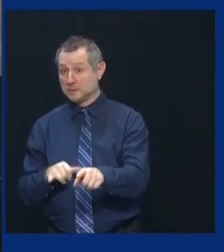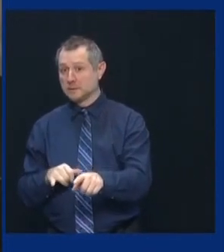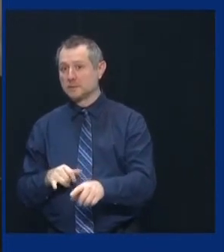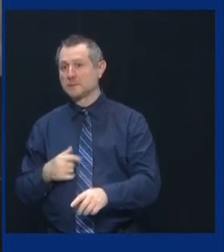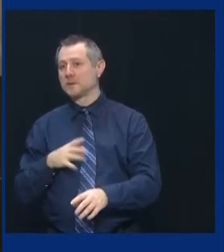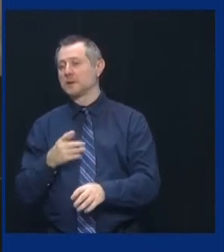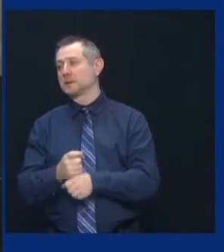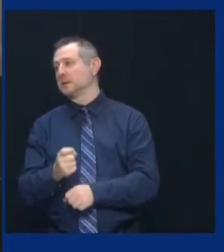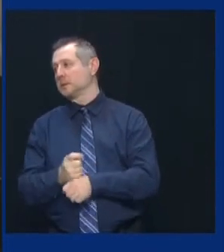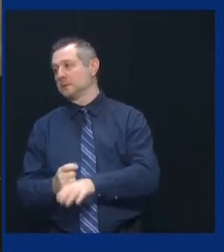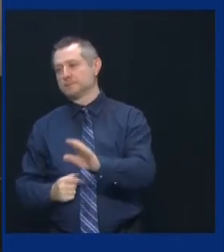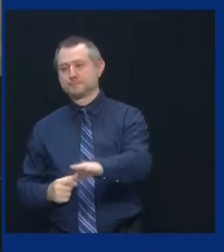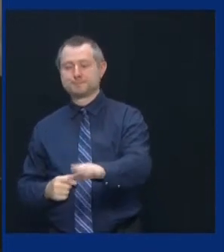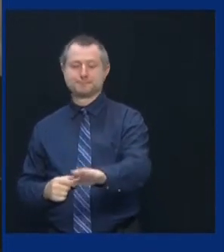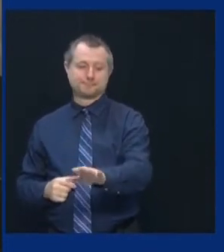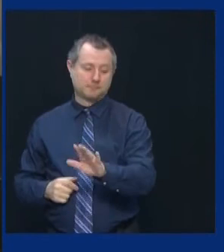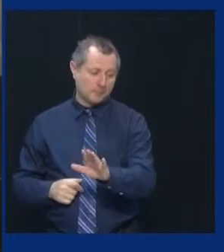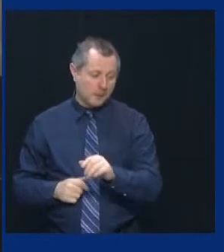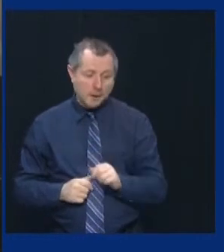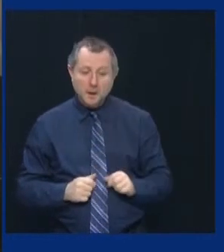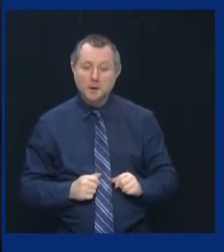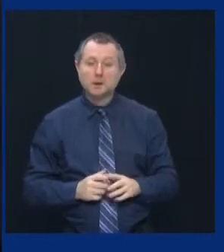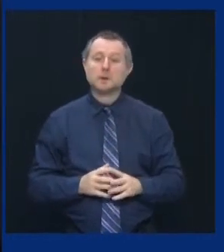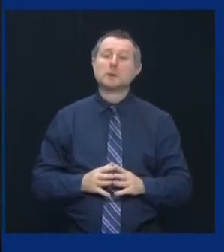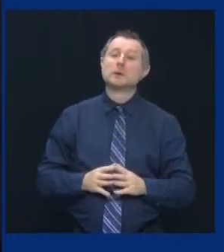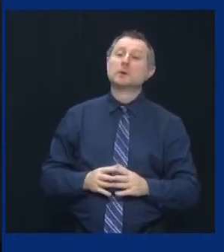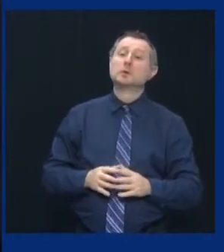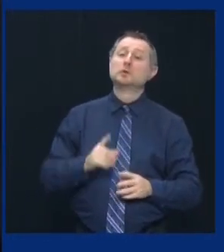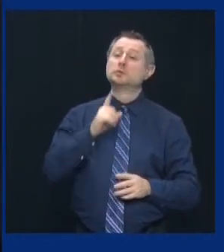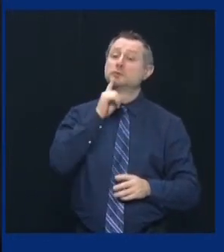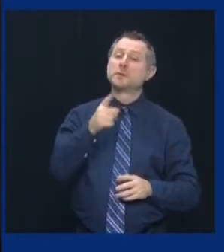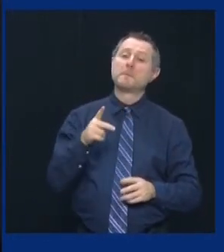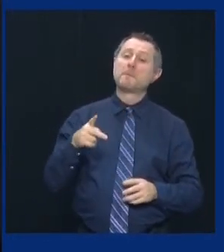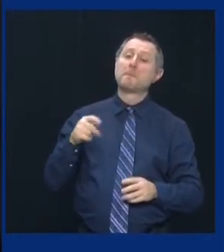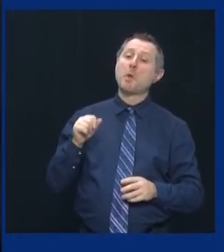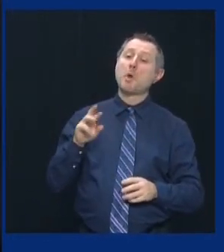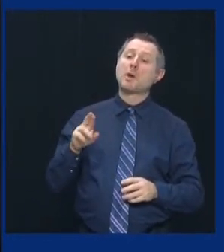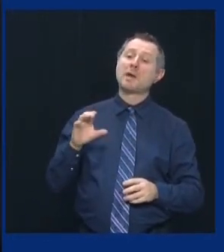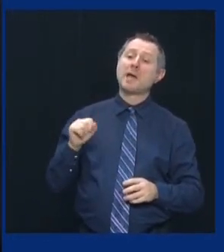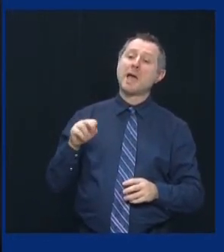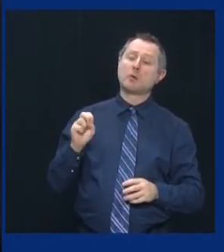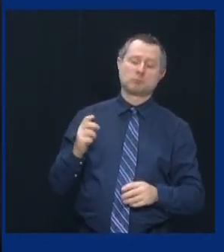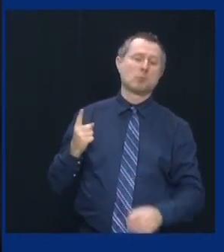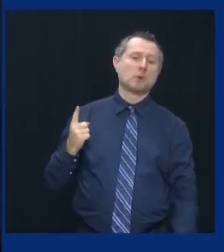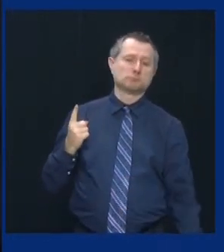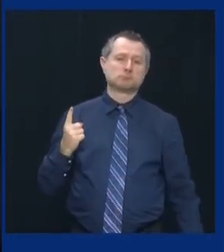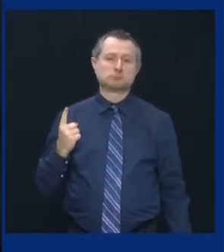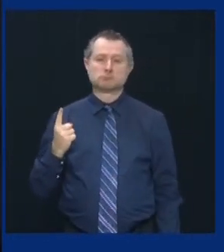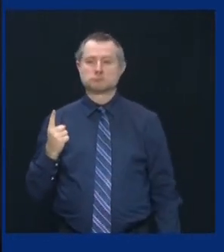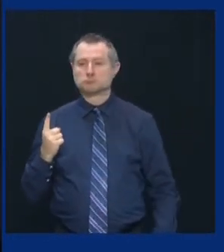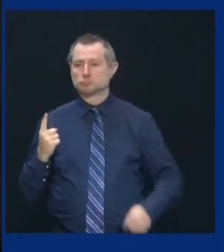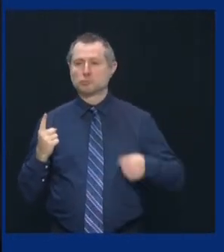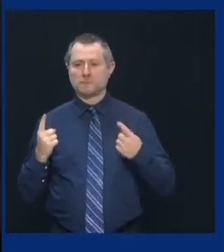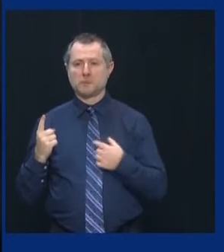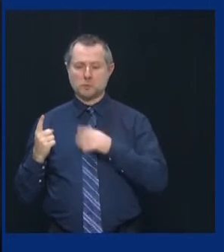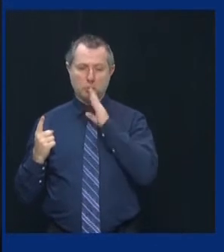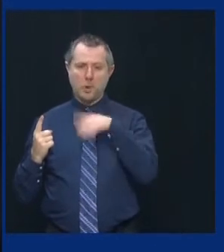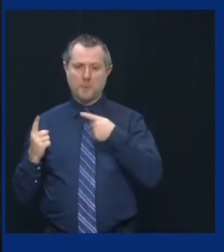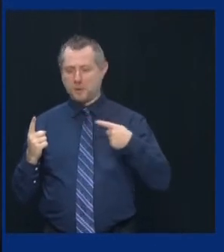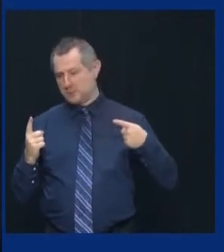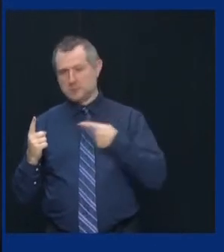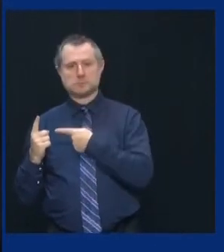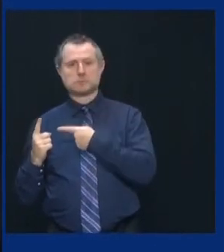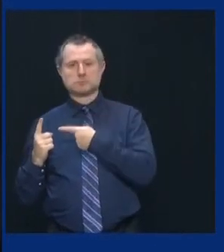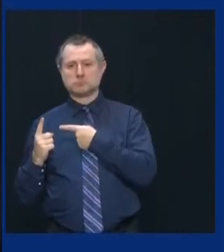Kidding. That is the only case that we're at liberty to speak about now. But